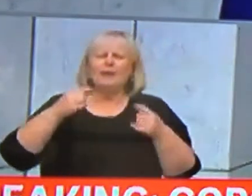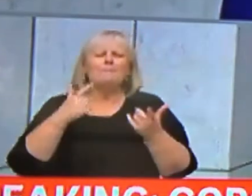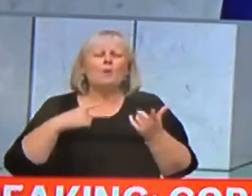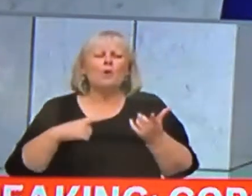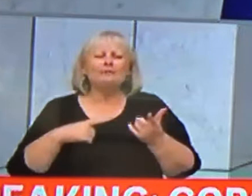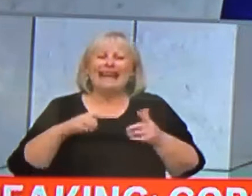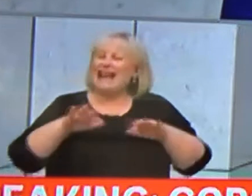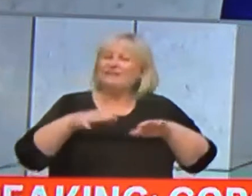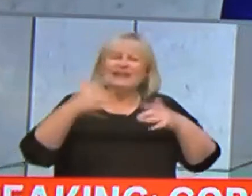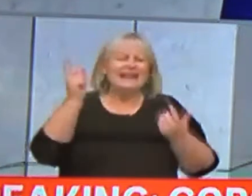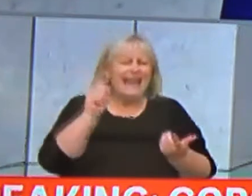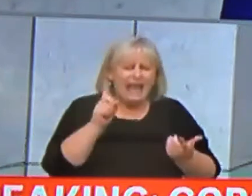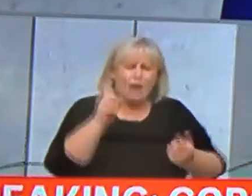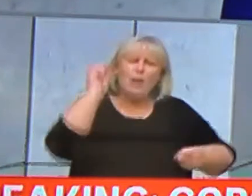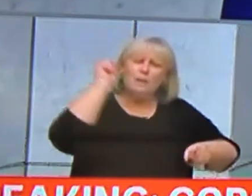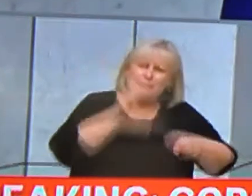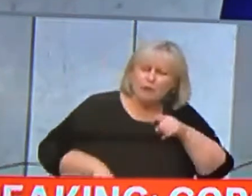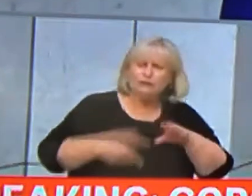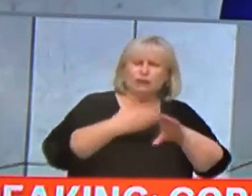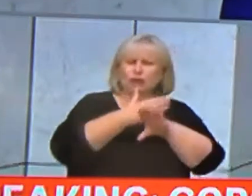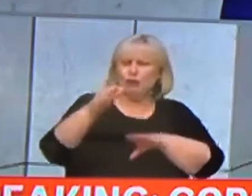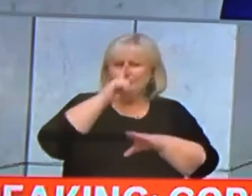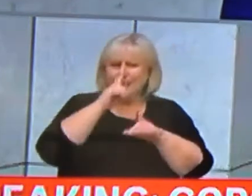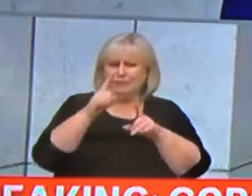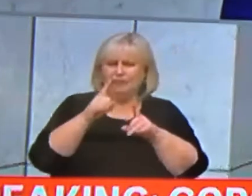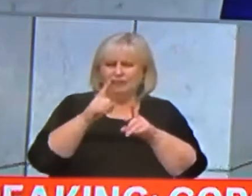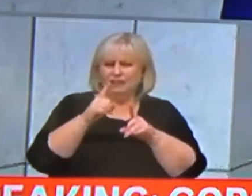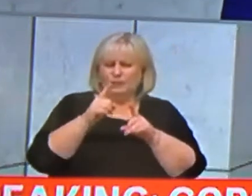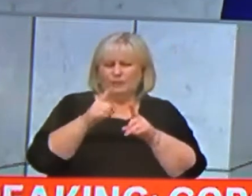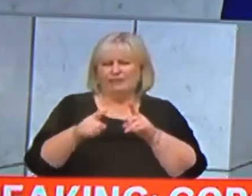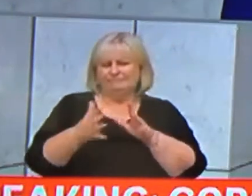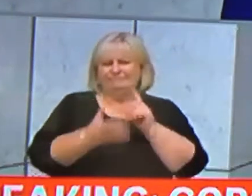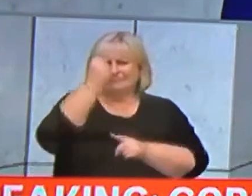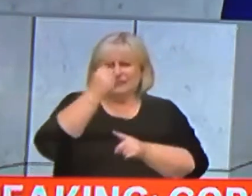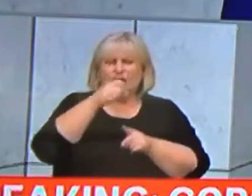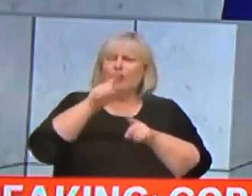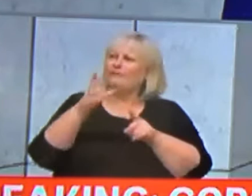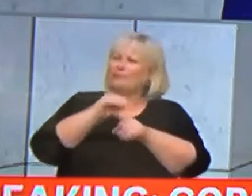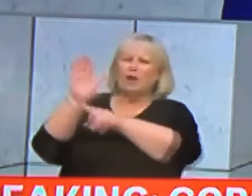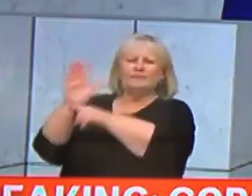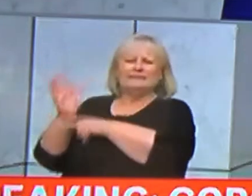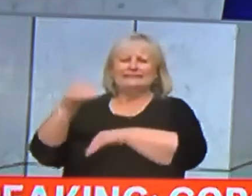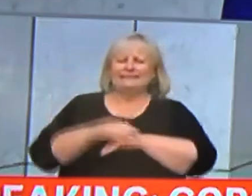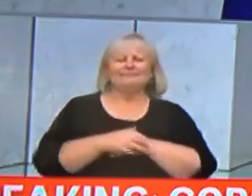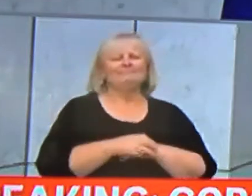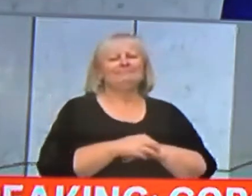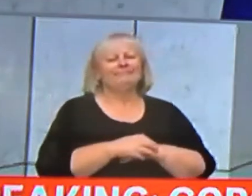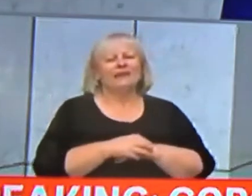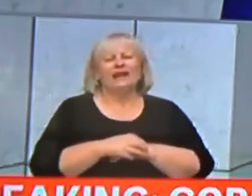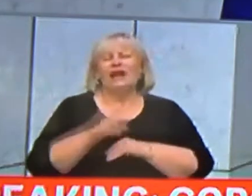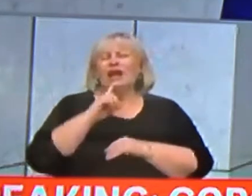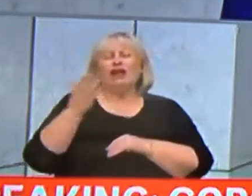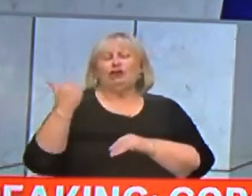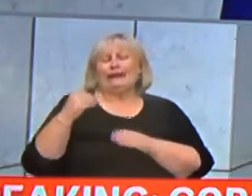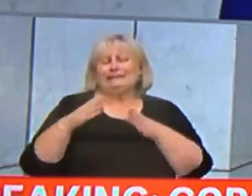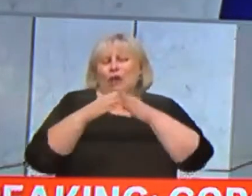a substantial part of the new cases are return travellers. Our numbers have not been helped by a recent